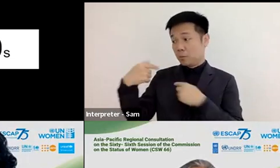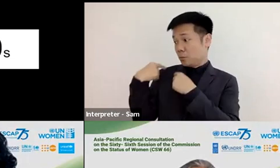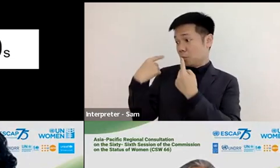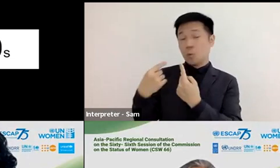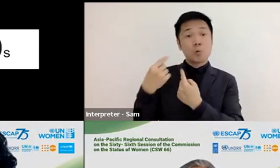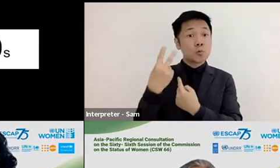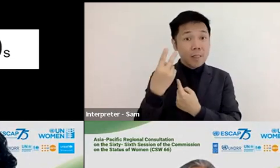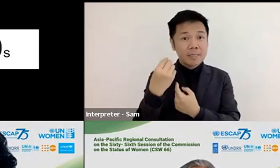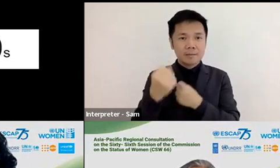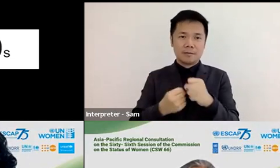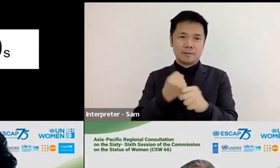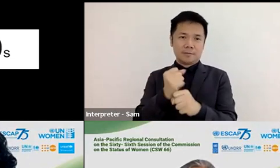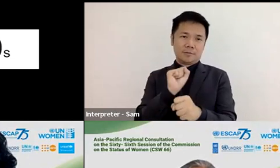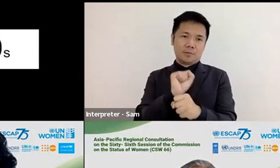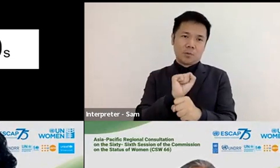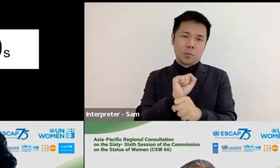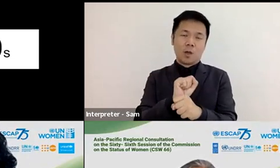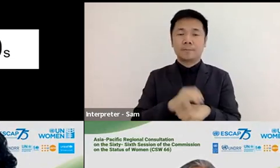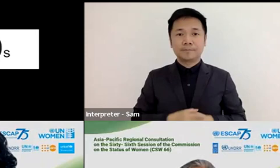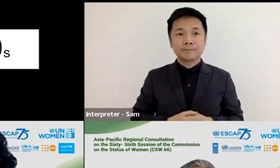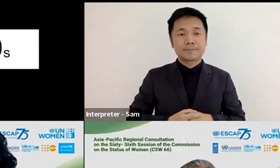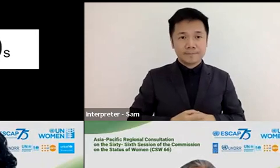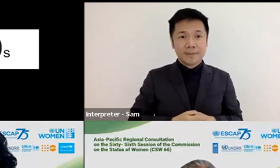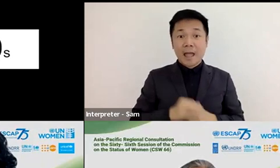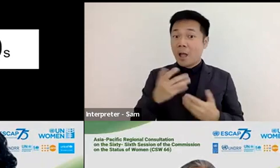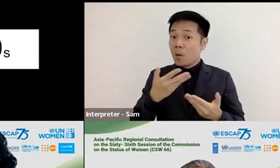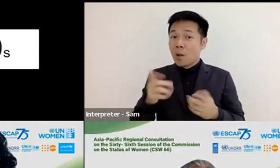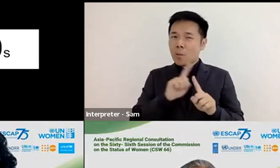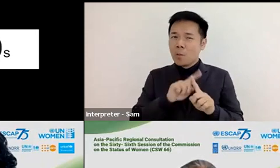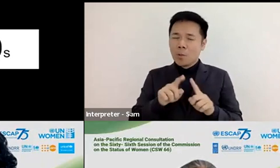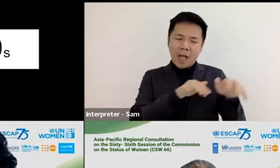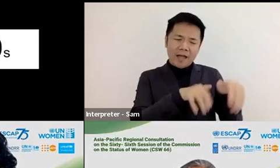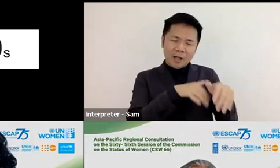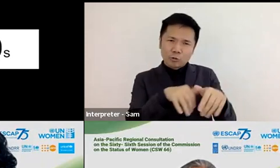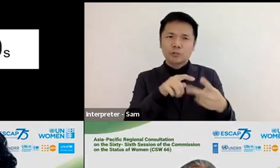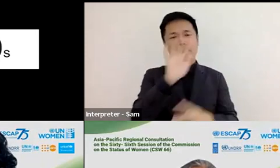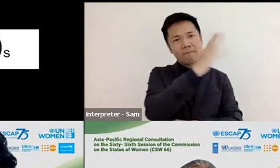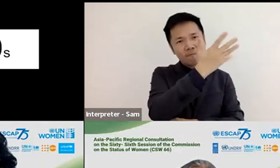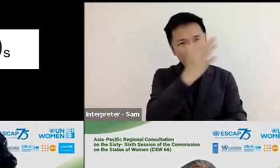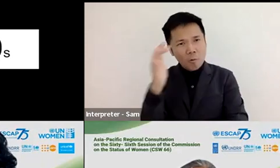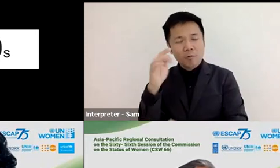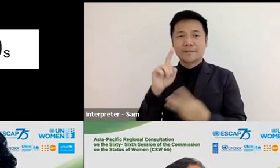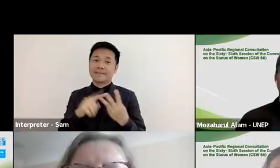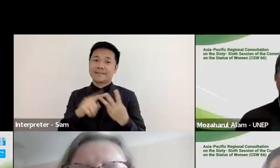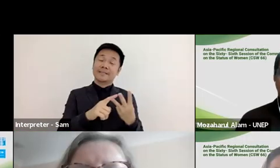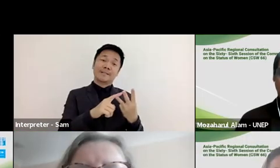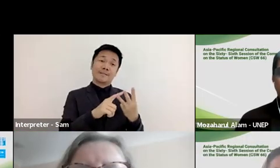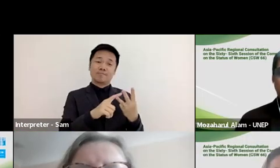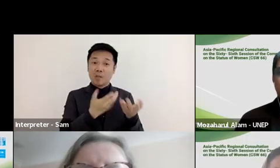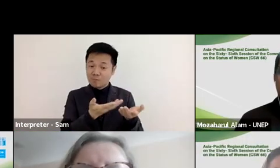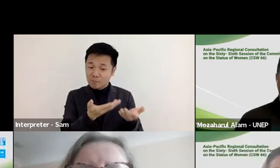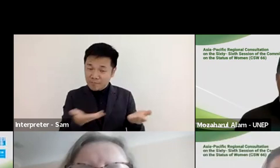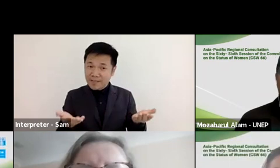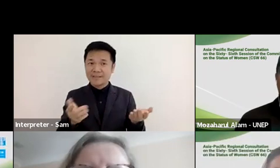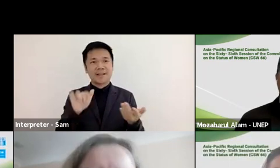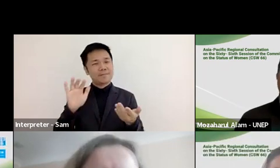work, including the various areas such as agriculture, forest, natural resource management, the value